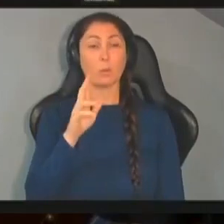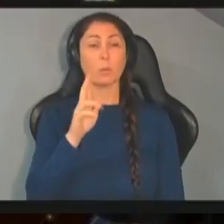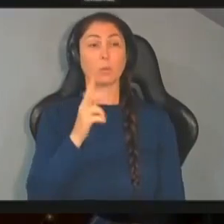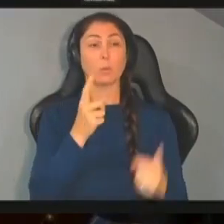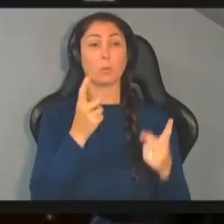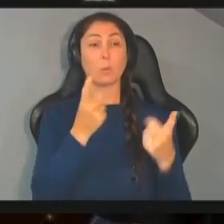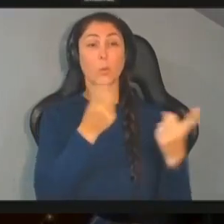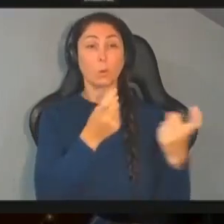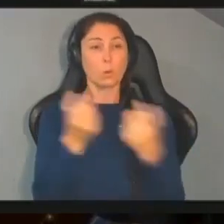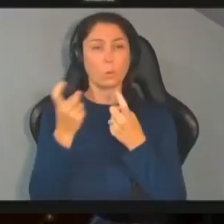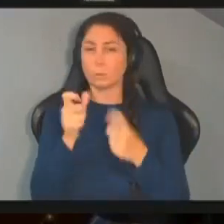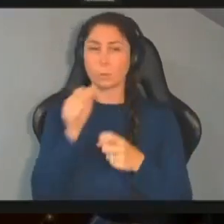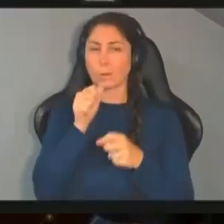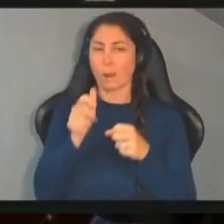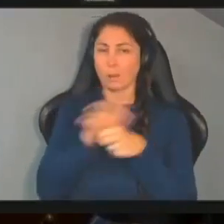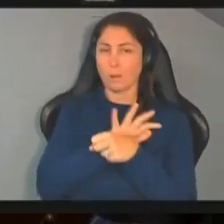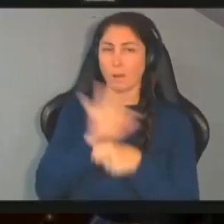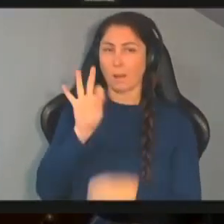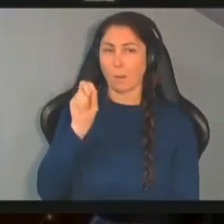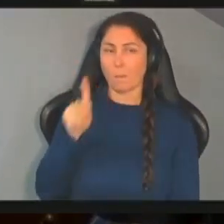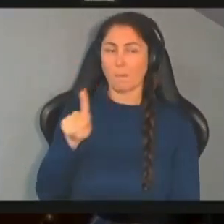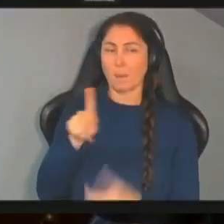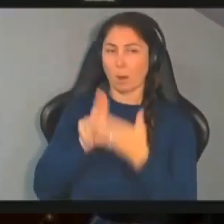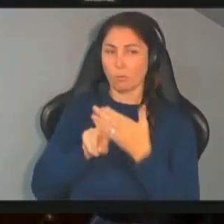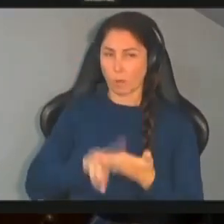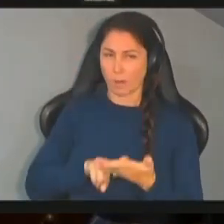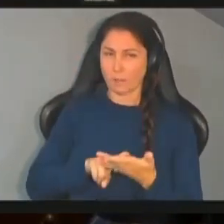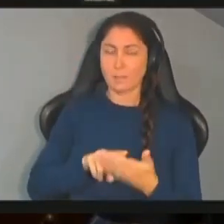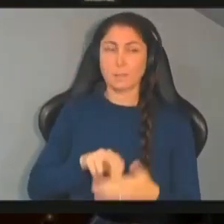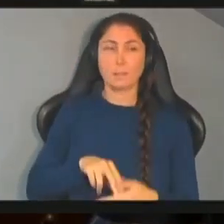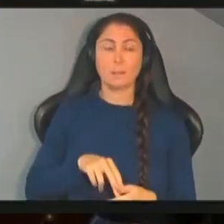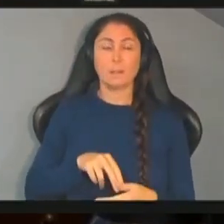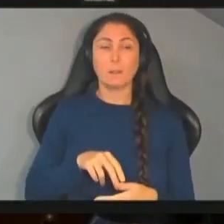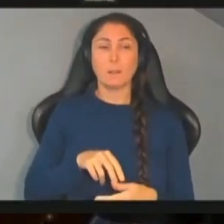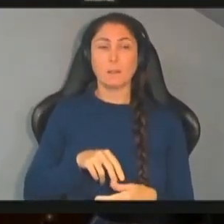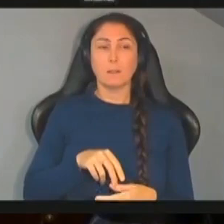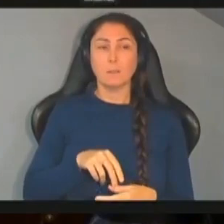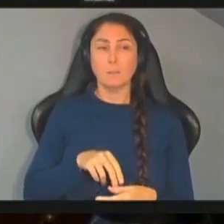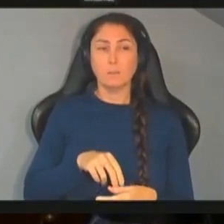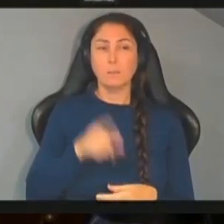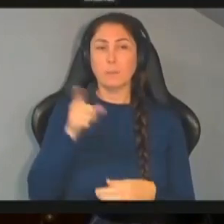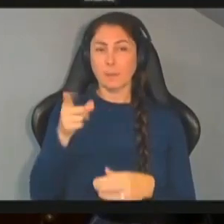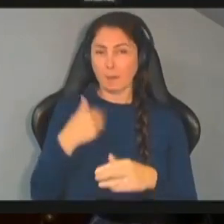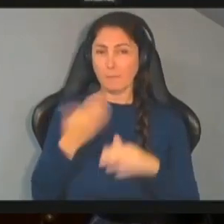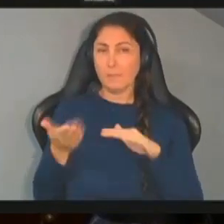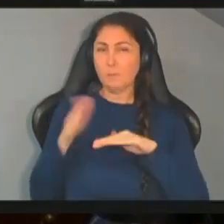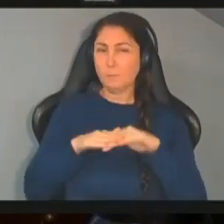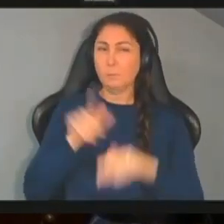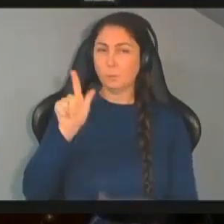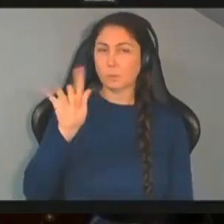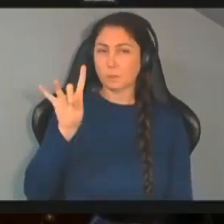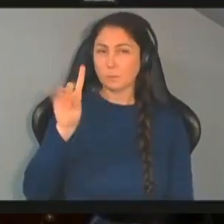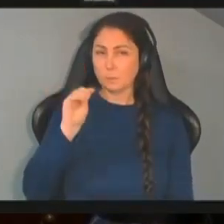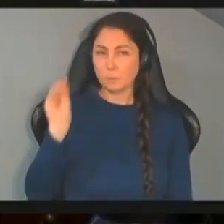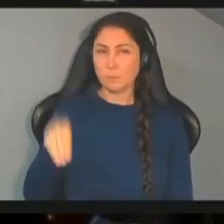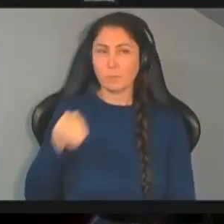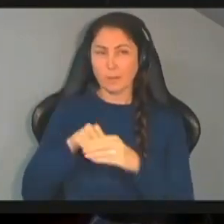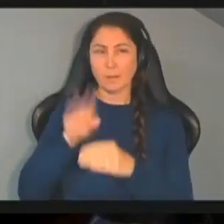in the FOP contract, they have an increase of 28% in their